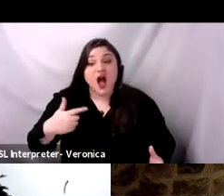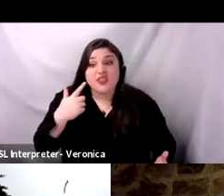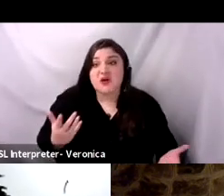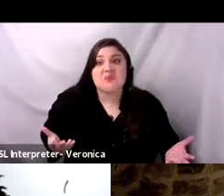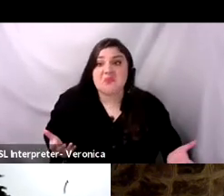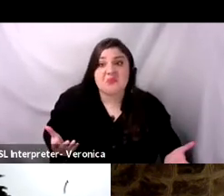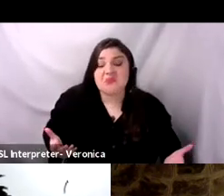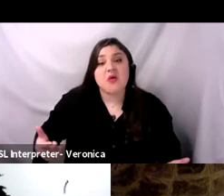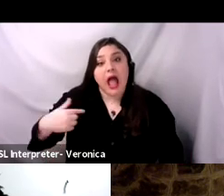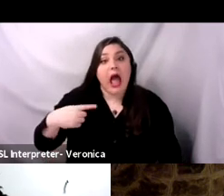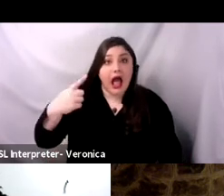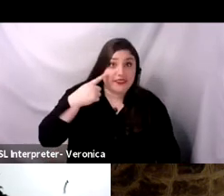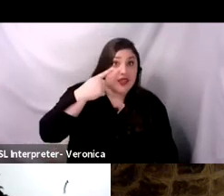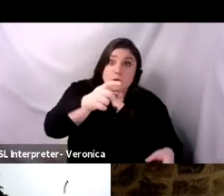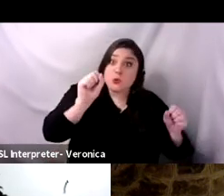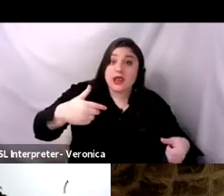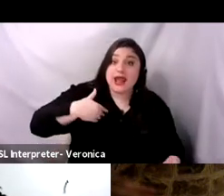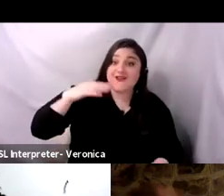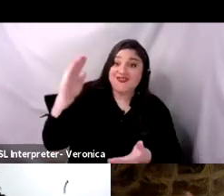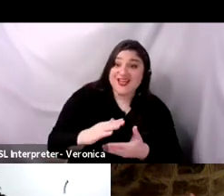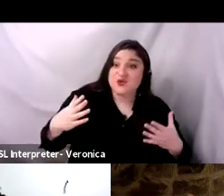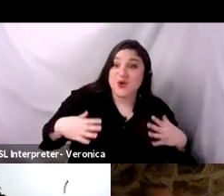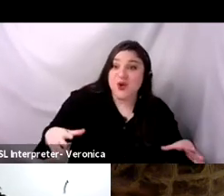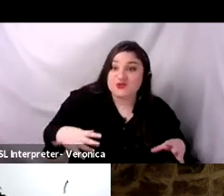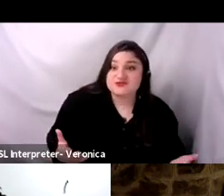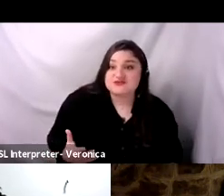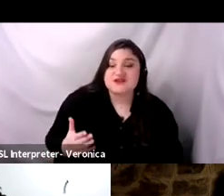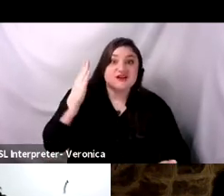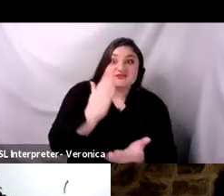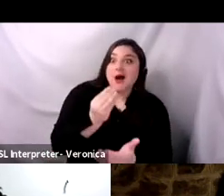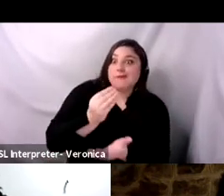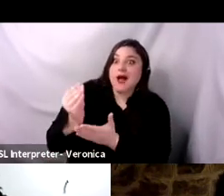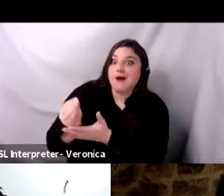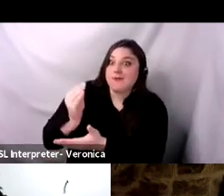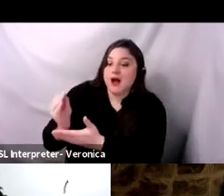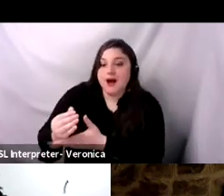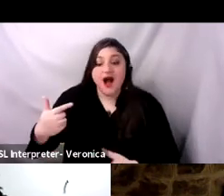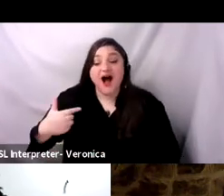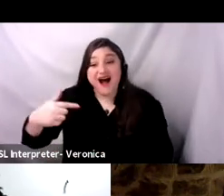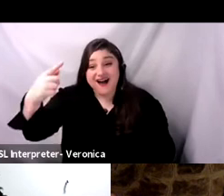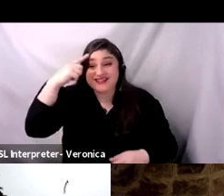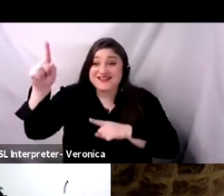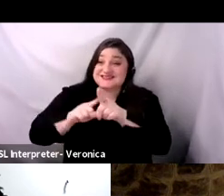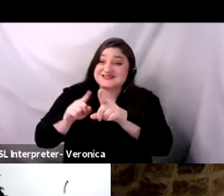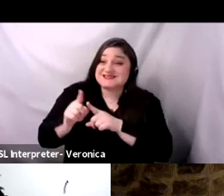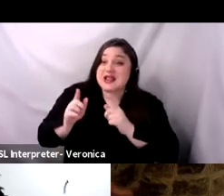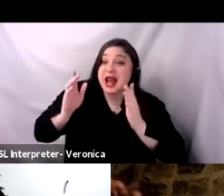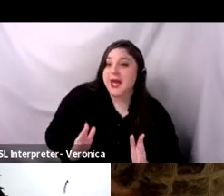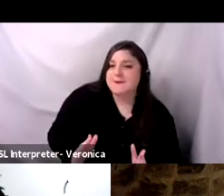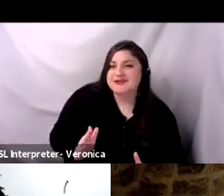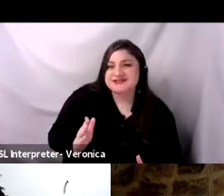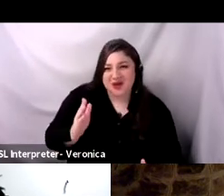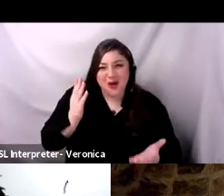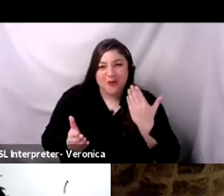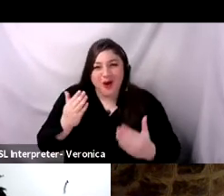fewer goods coming in and out of their wardrobes. You know, I think all the celebrities would be better off without all of their merch brands that the